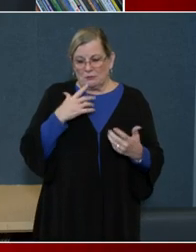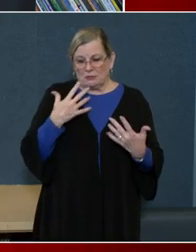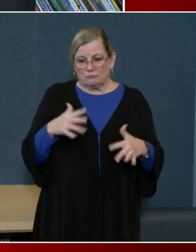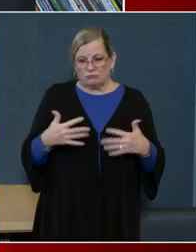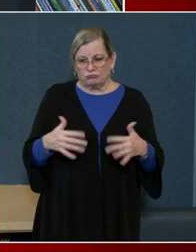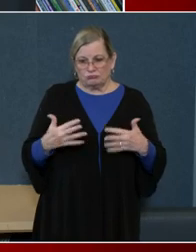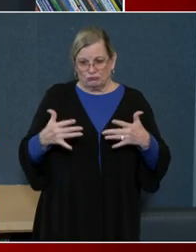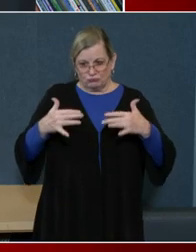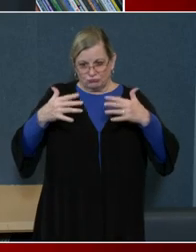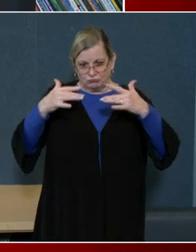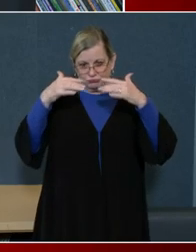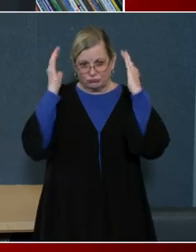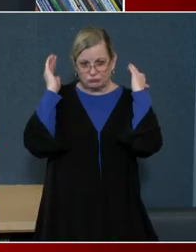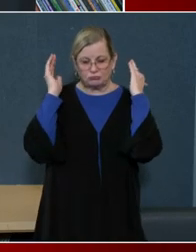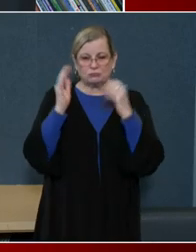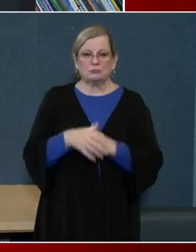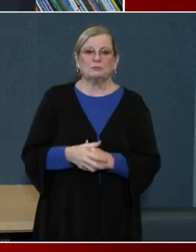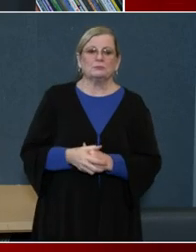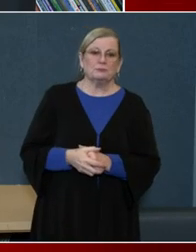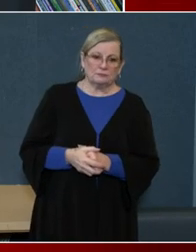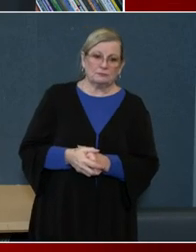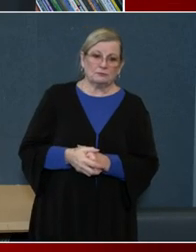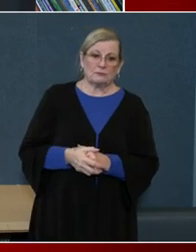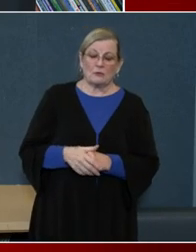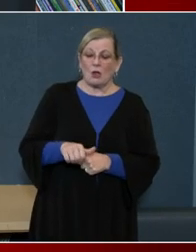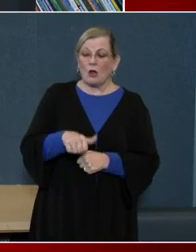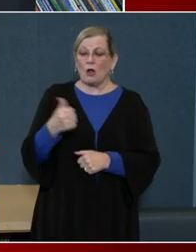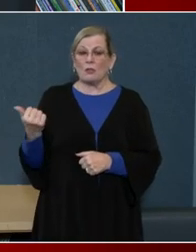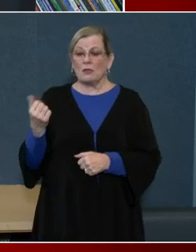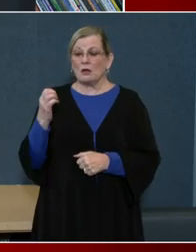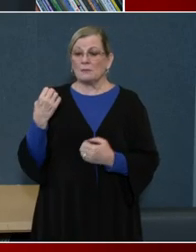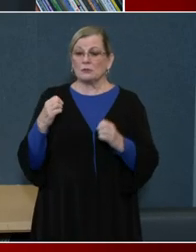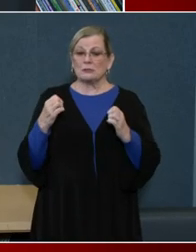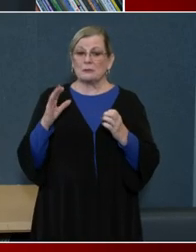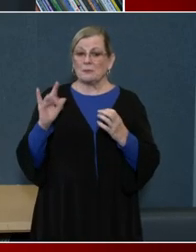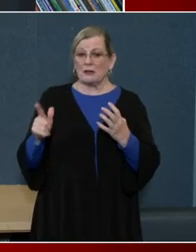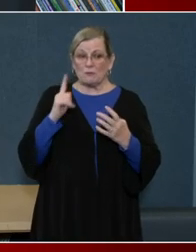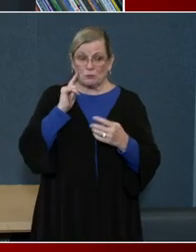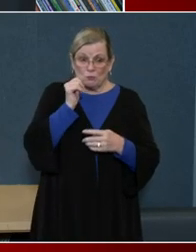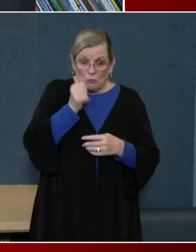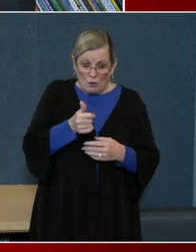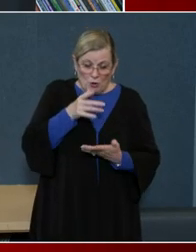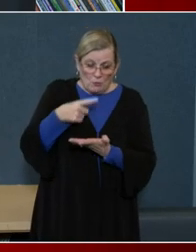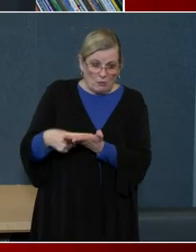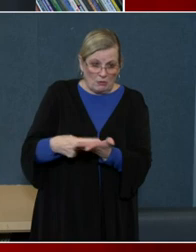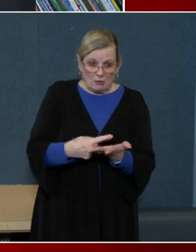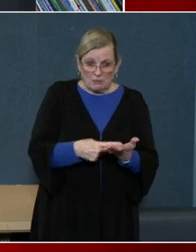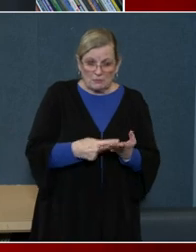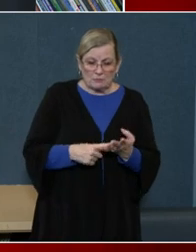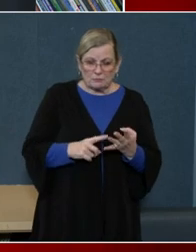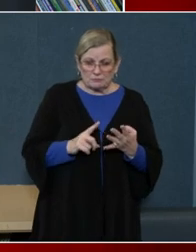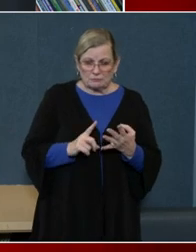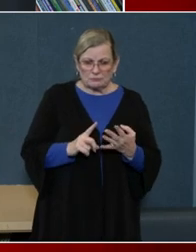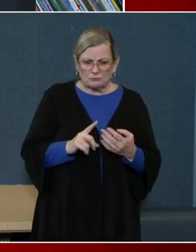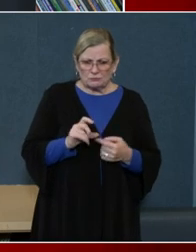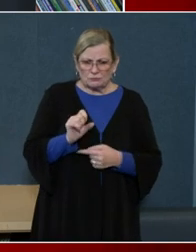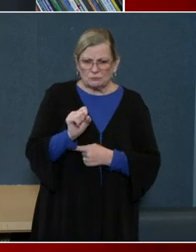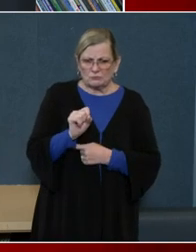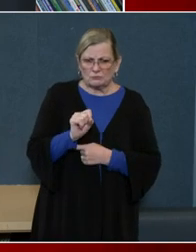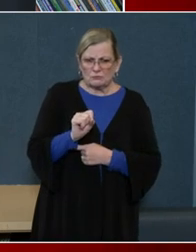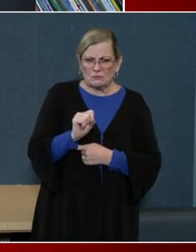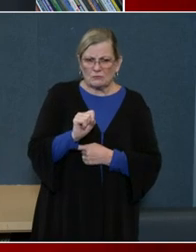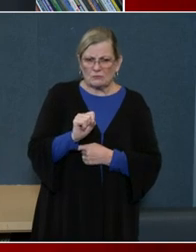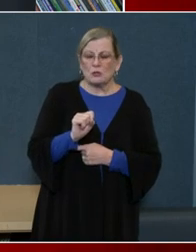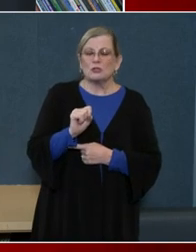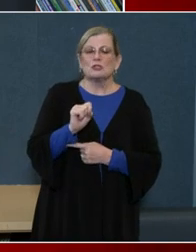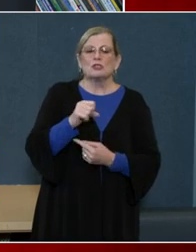Some of the other emergency bills that are coming up tomorrow, revised Game of Skill Machines Consumer Protection Emergency, which